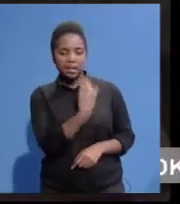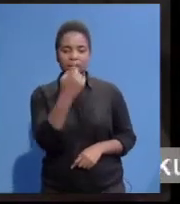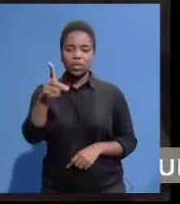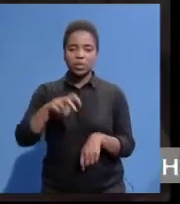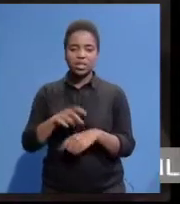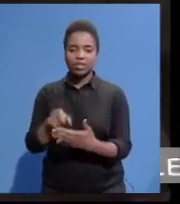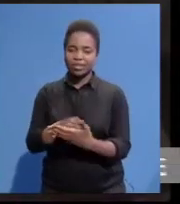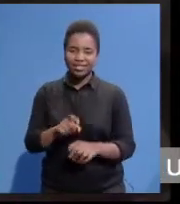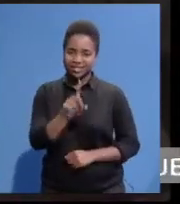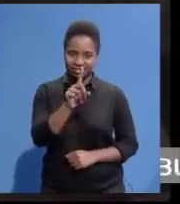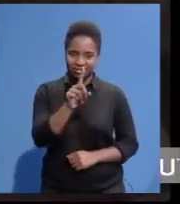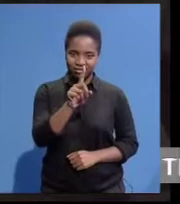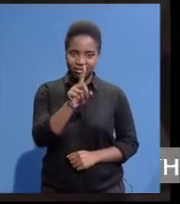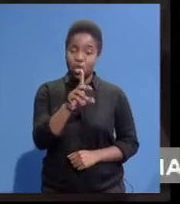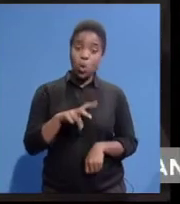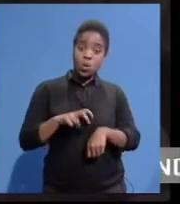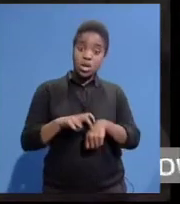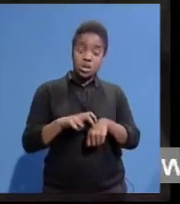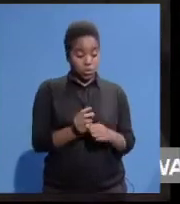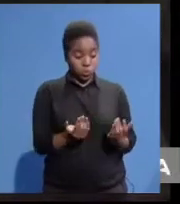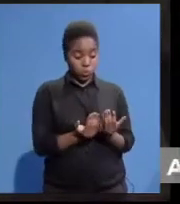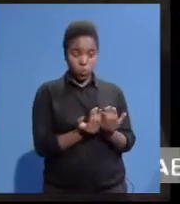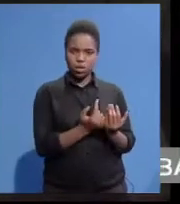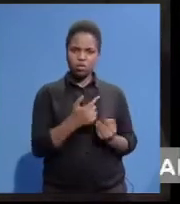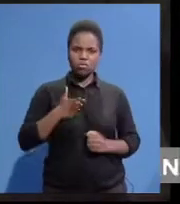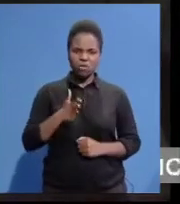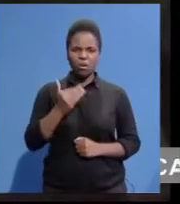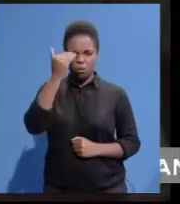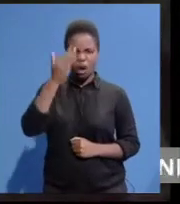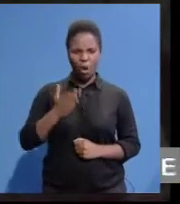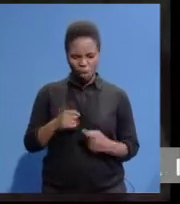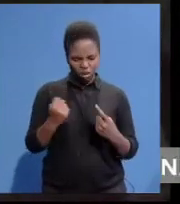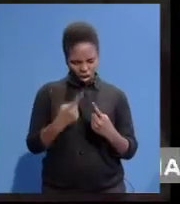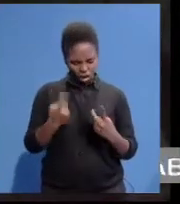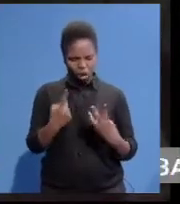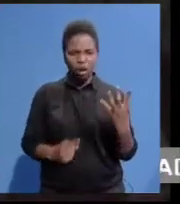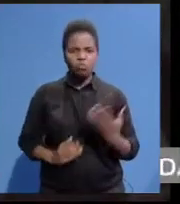education in order to know that you want certain fundamental